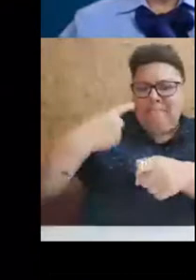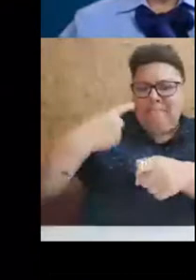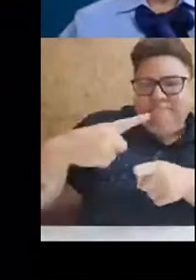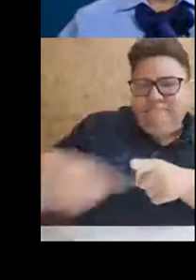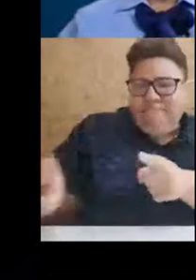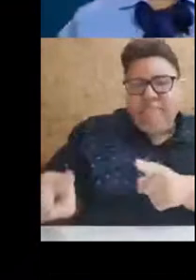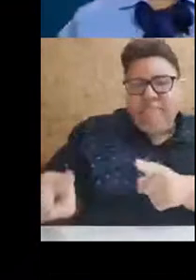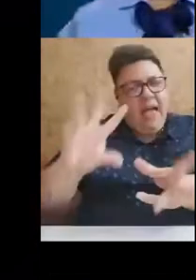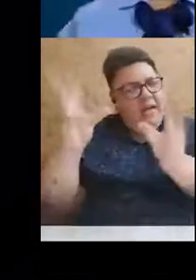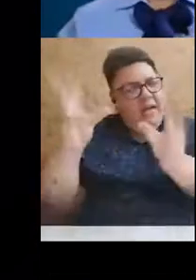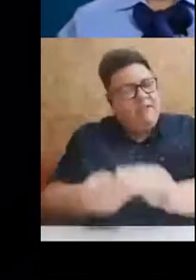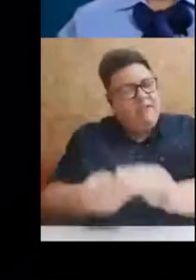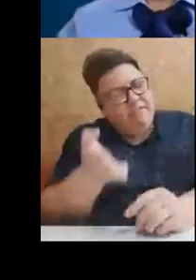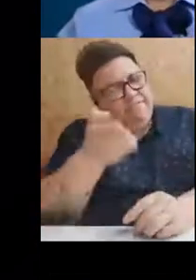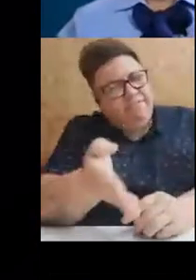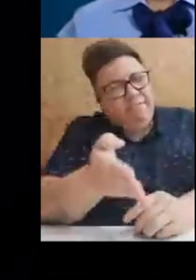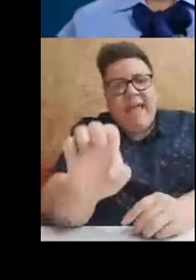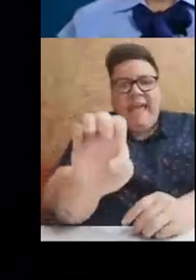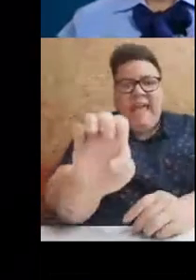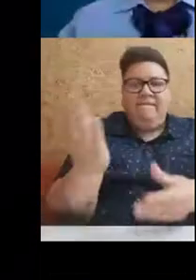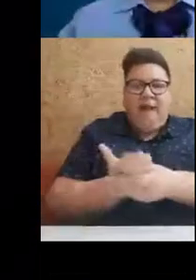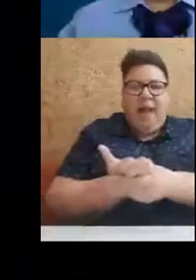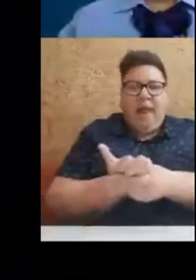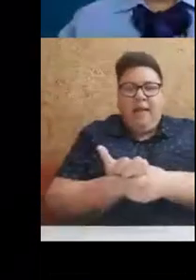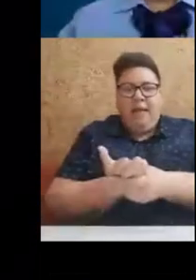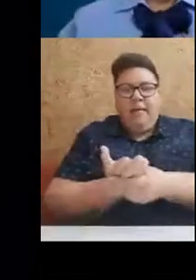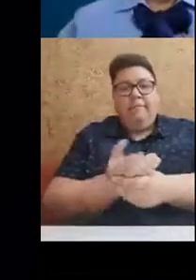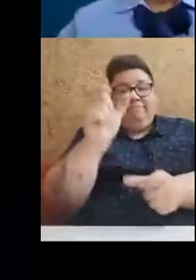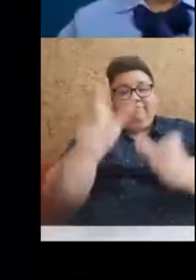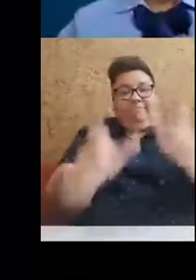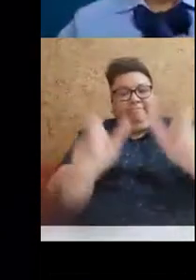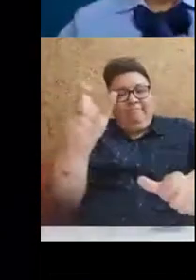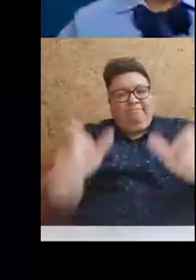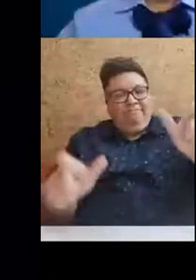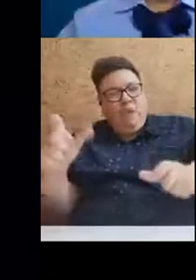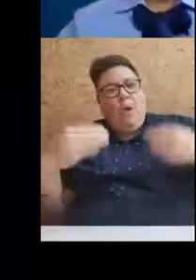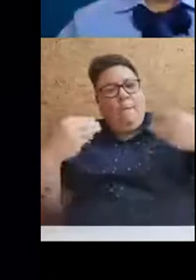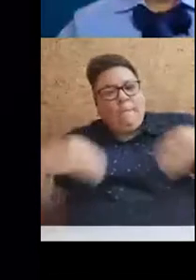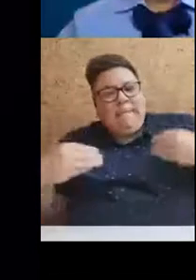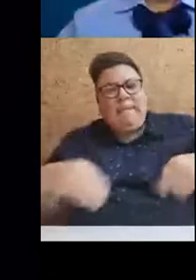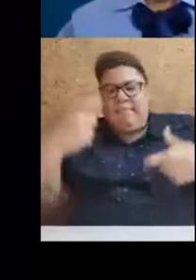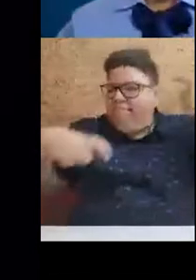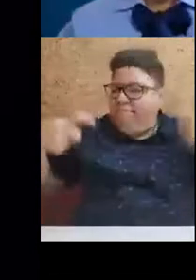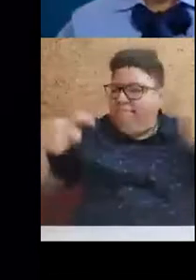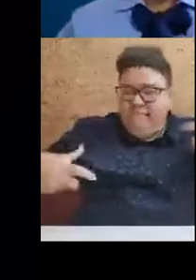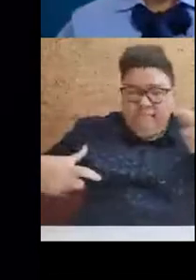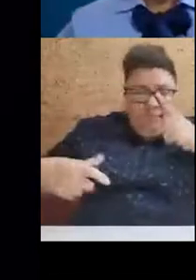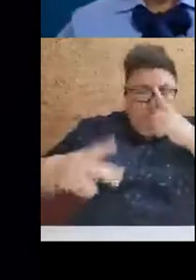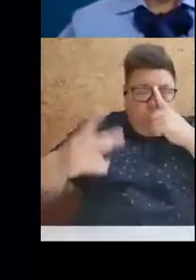on the e-filing for individuals, sole proprietors and partners. Also on e-filing, you